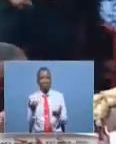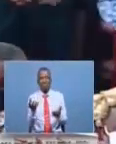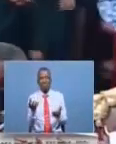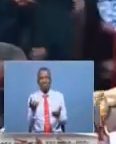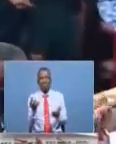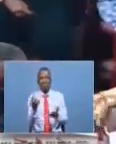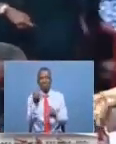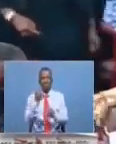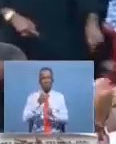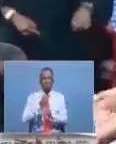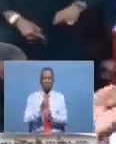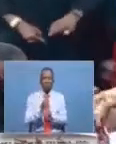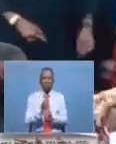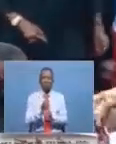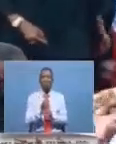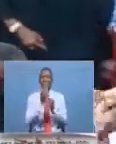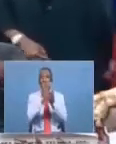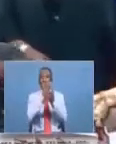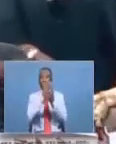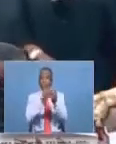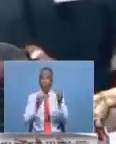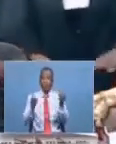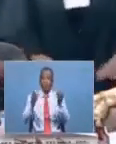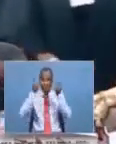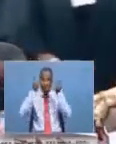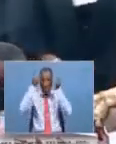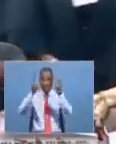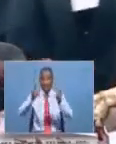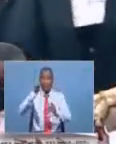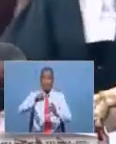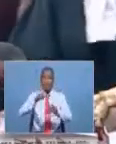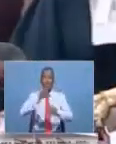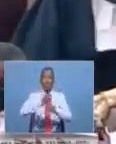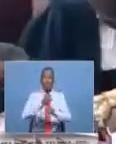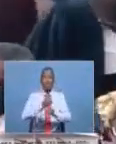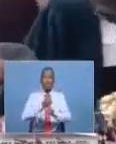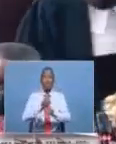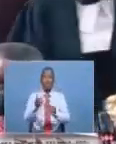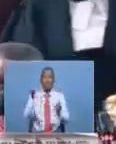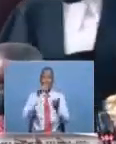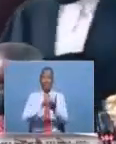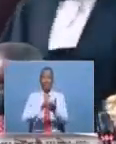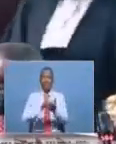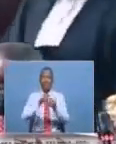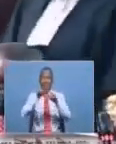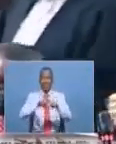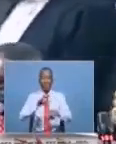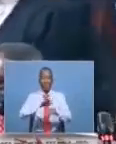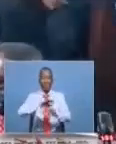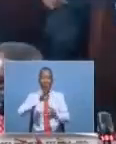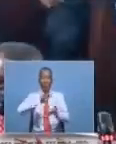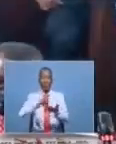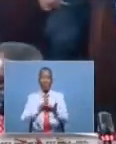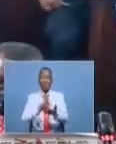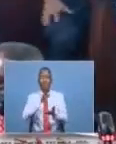that some decision needs to be made about the witness statement that they have filed. Because, my